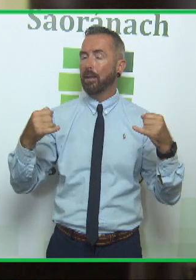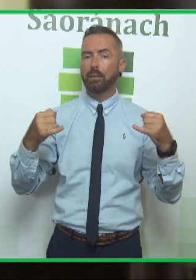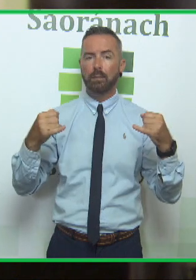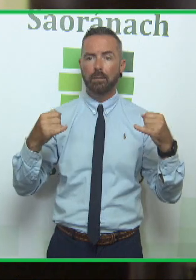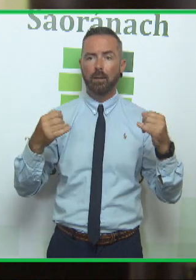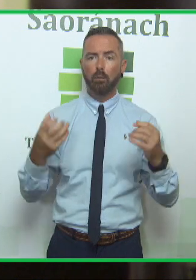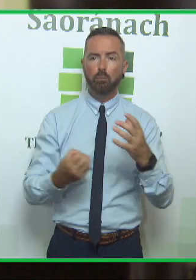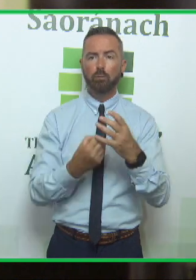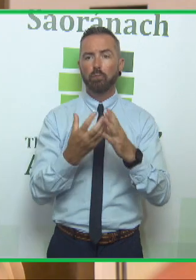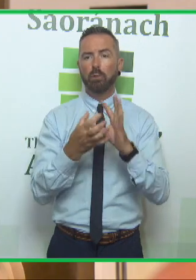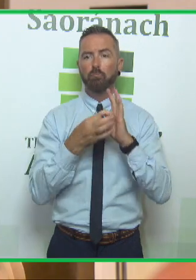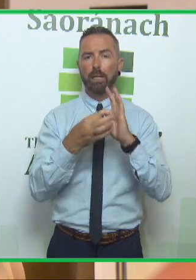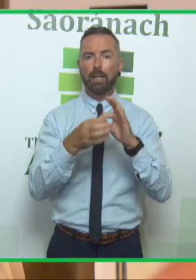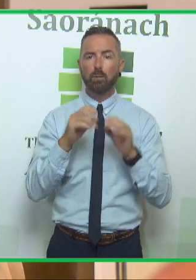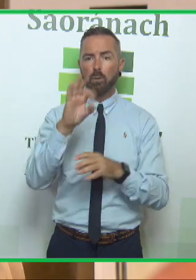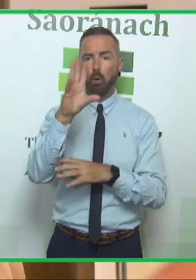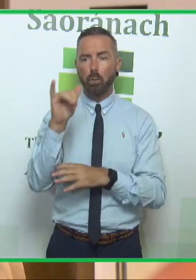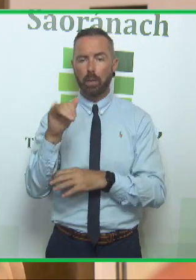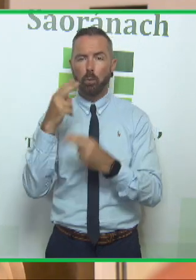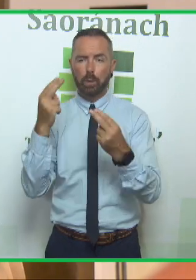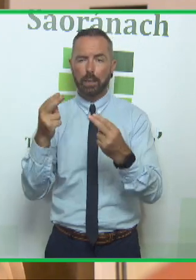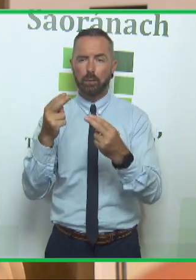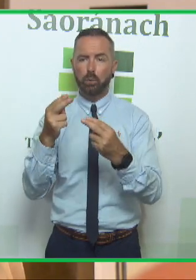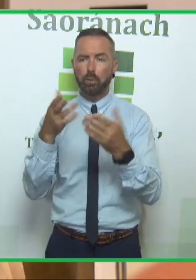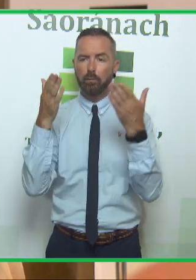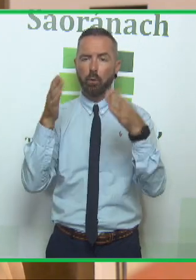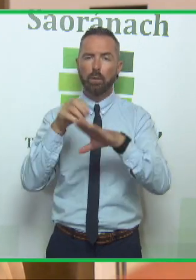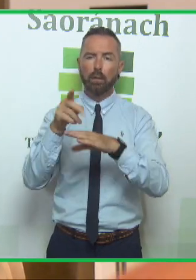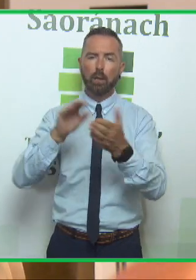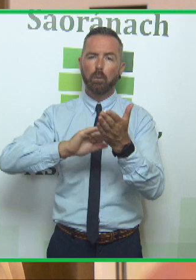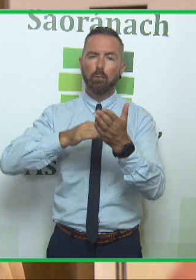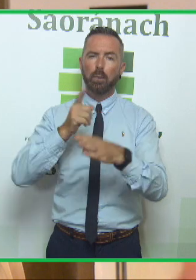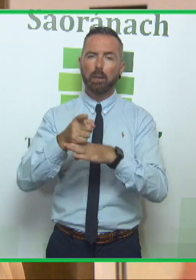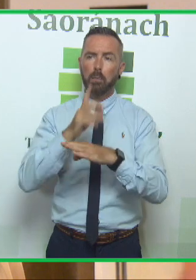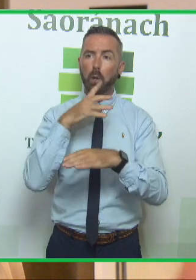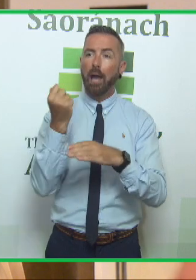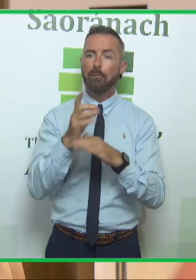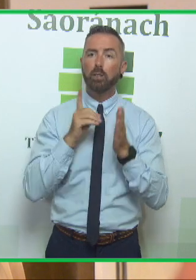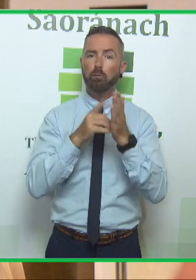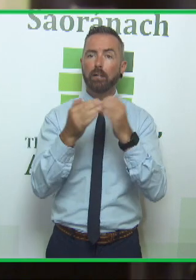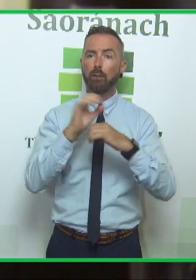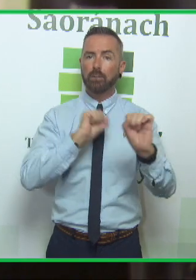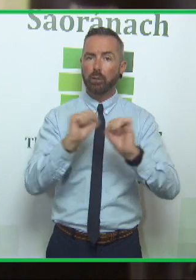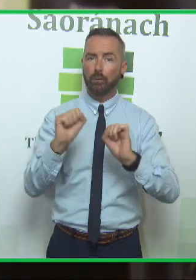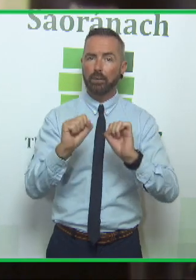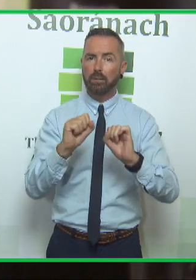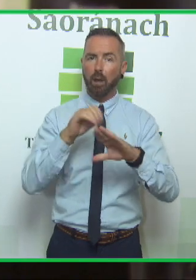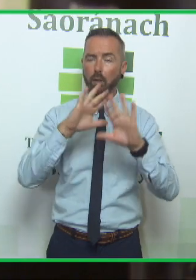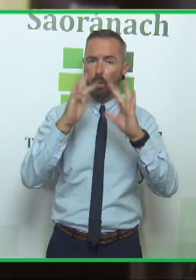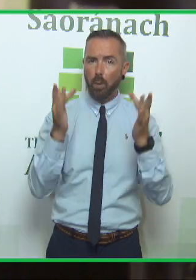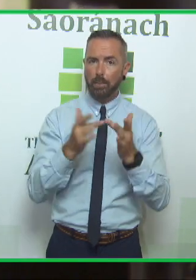to the developments in Galway, then that's something that does have to be addressed. So we do also have a directory of services on drugs.ie that people